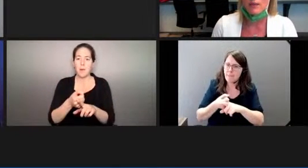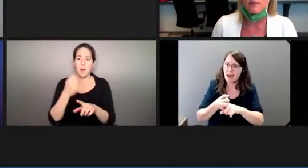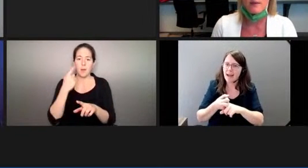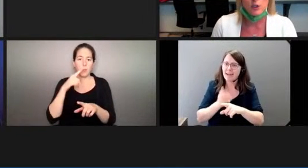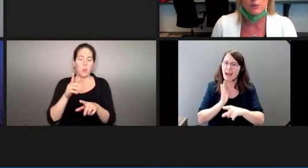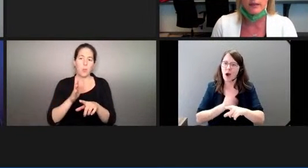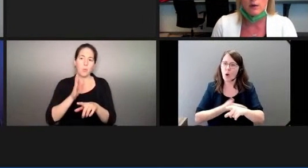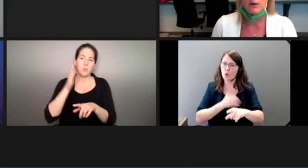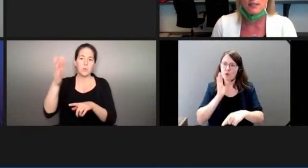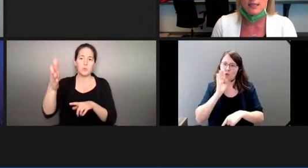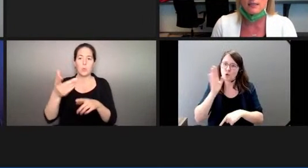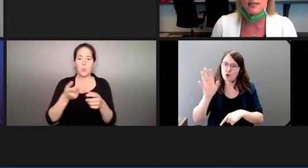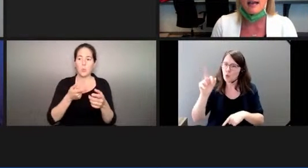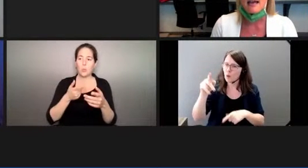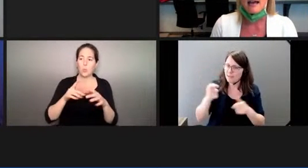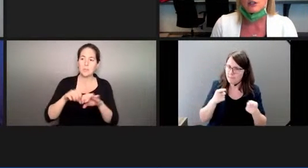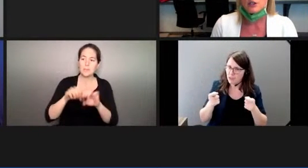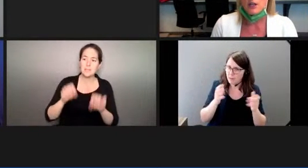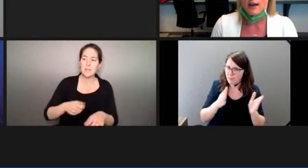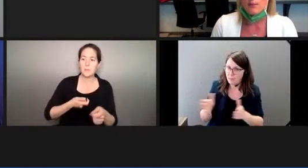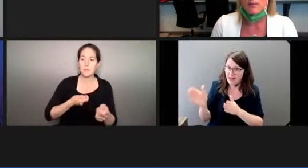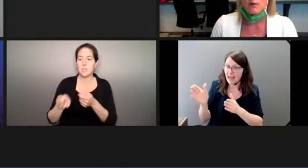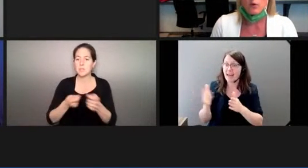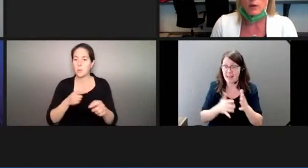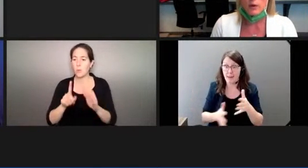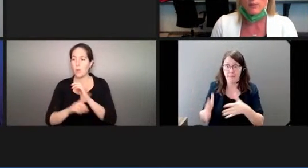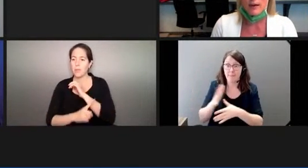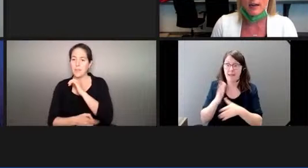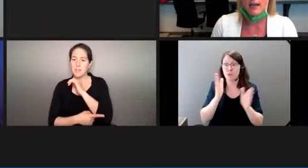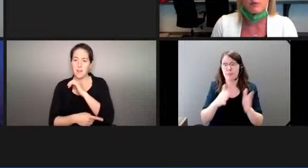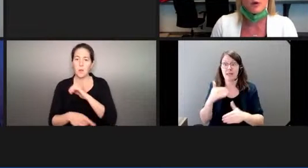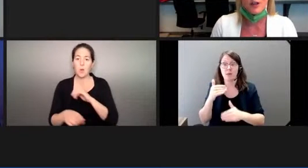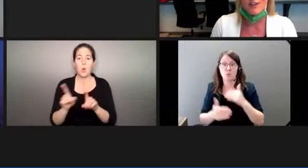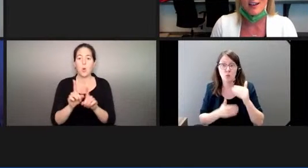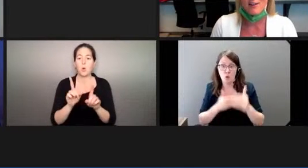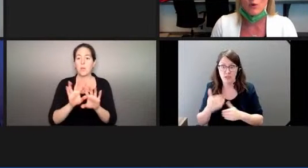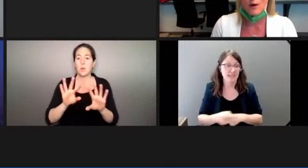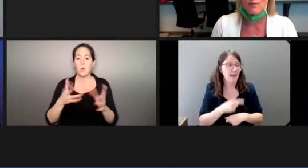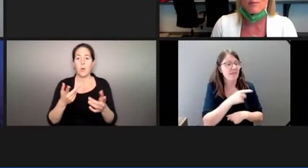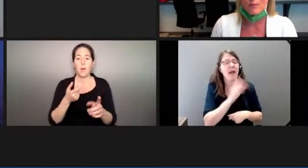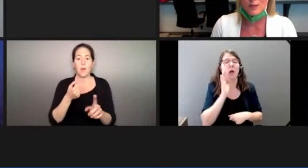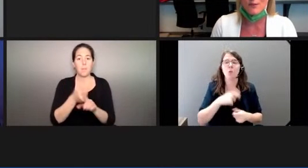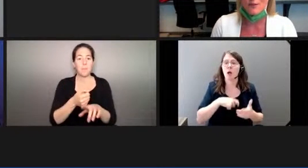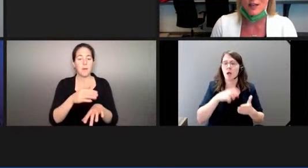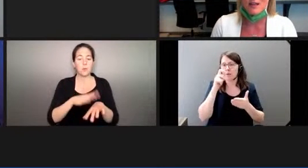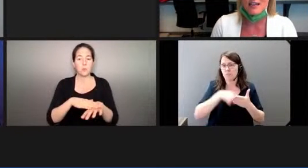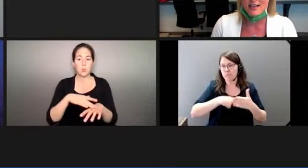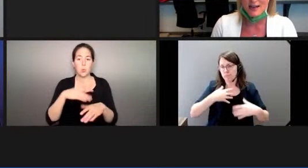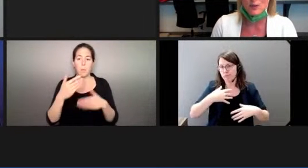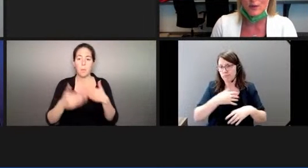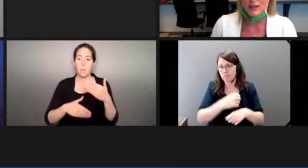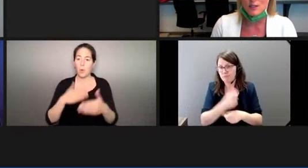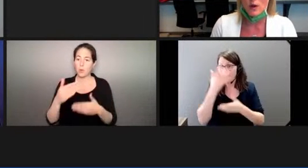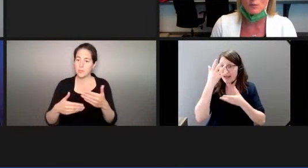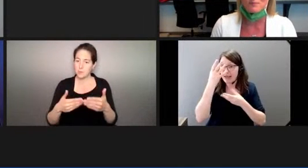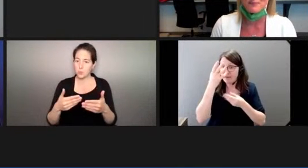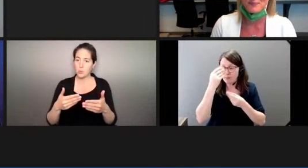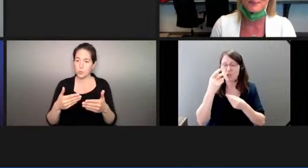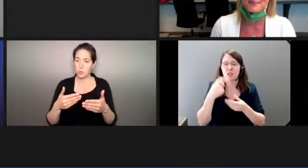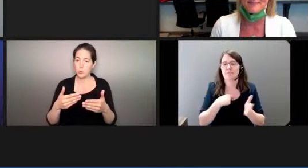be on the master planning process. And they will be preparing a briefing for members of committee and council on that as